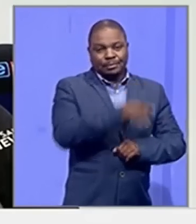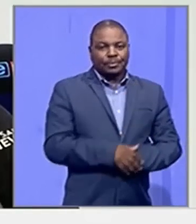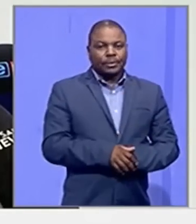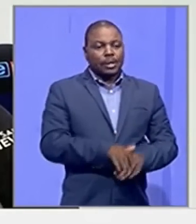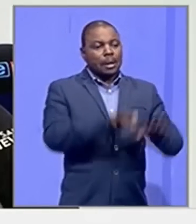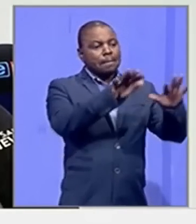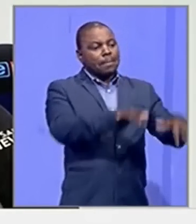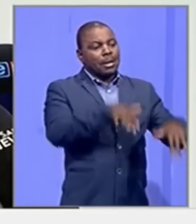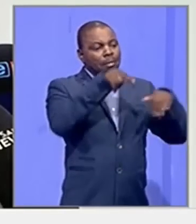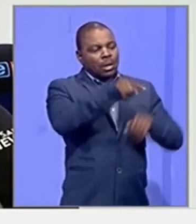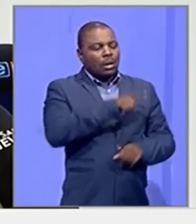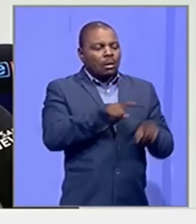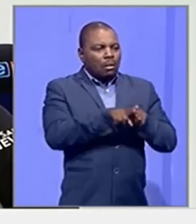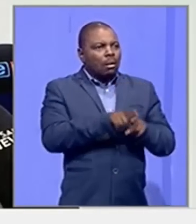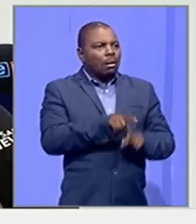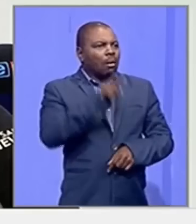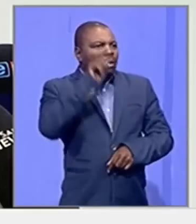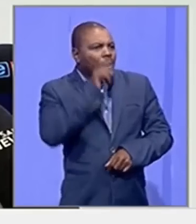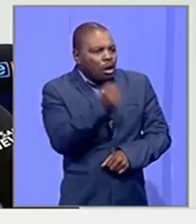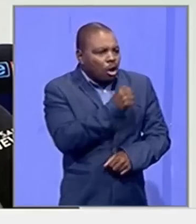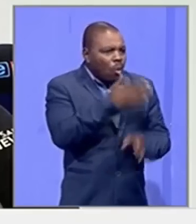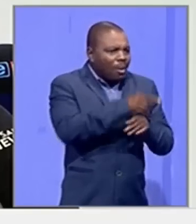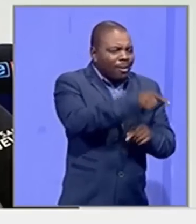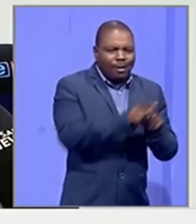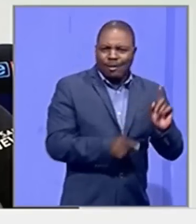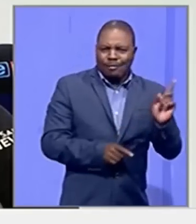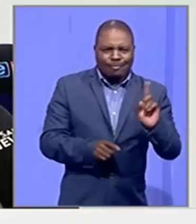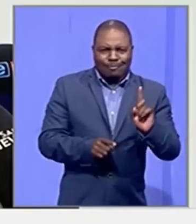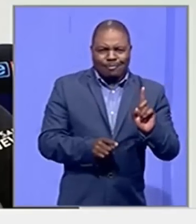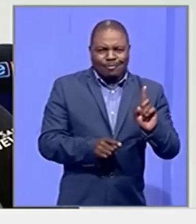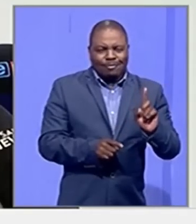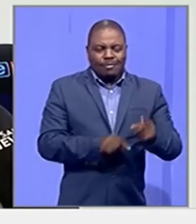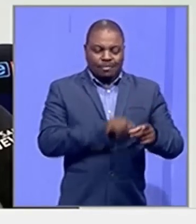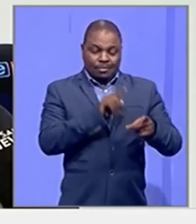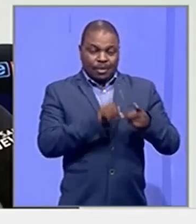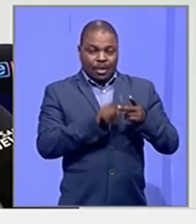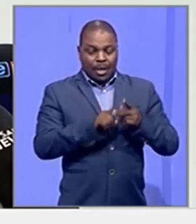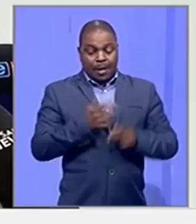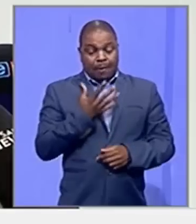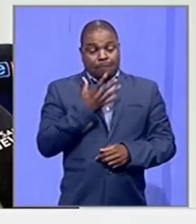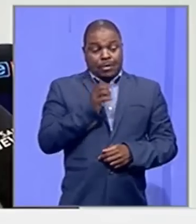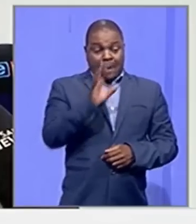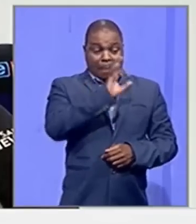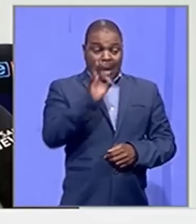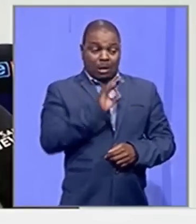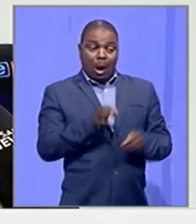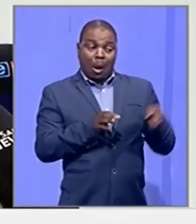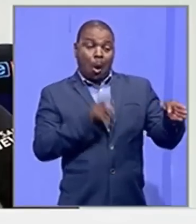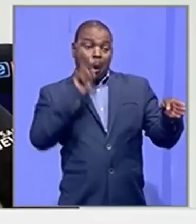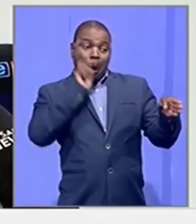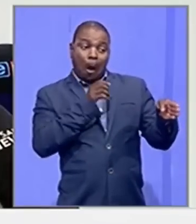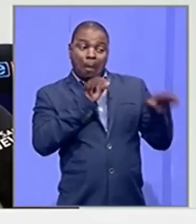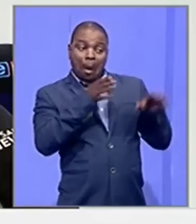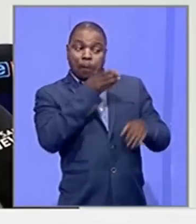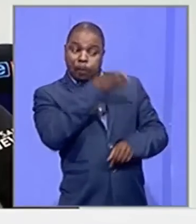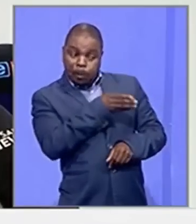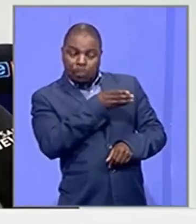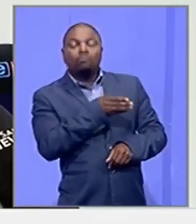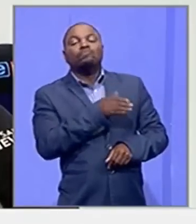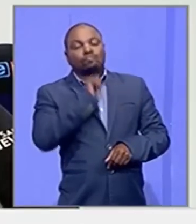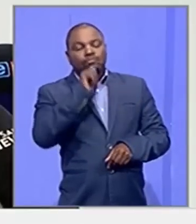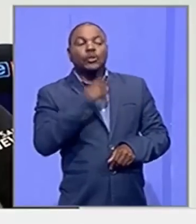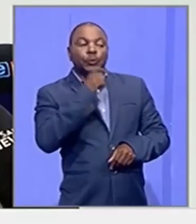Parliament is not a retirement village. We are going to use the 50% of the old that remain. We'll use them